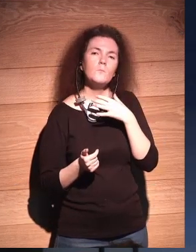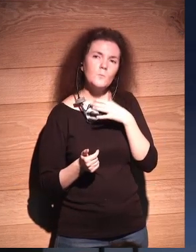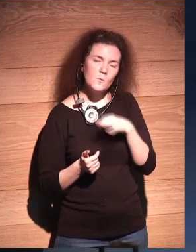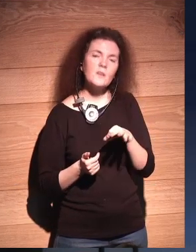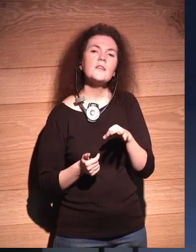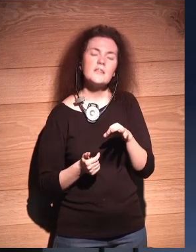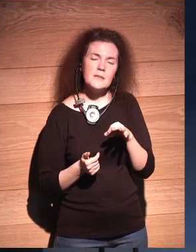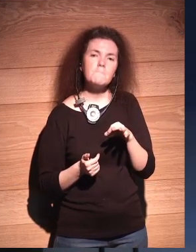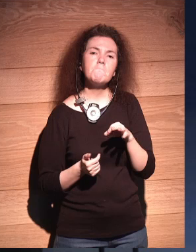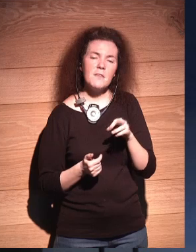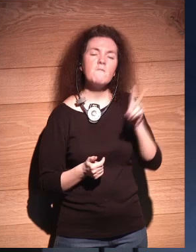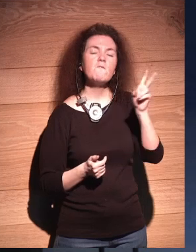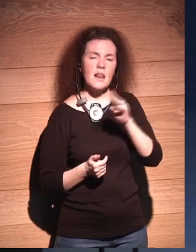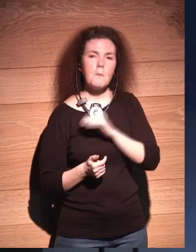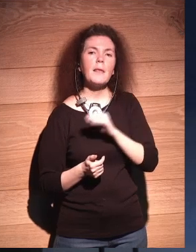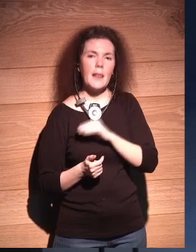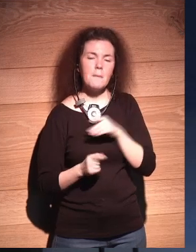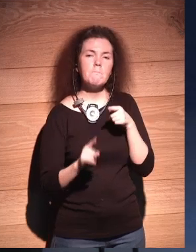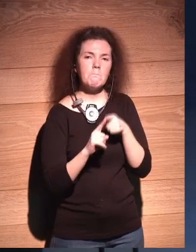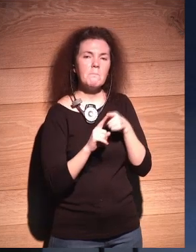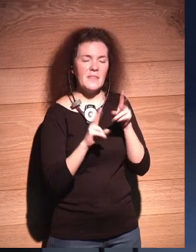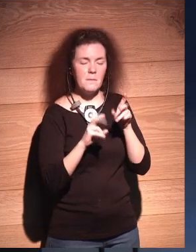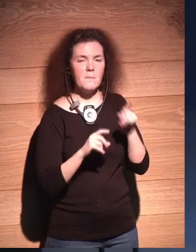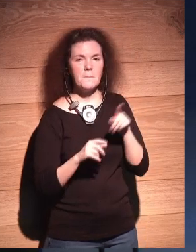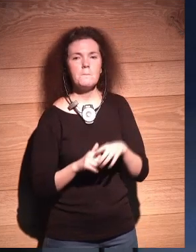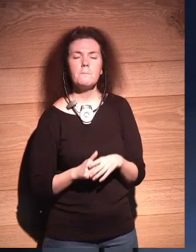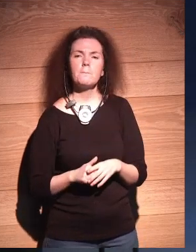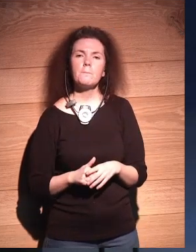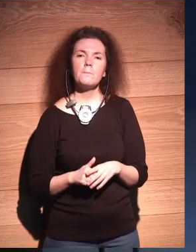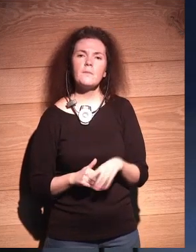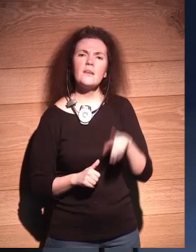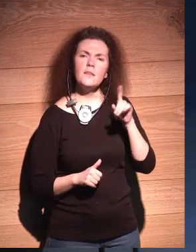I do not have big